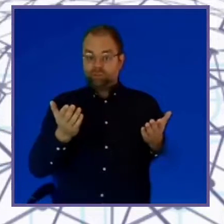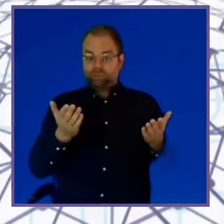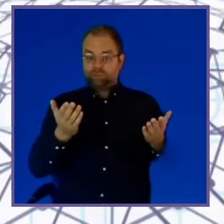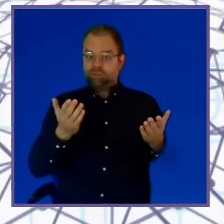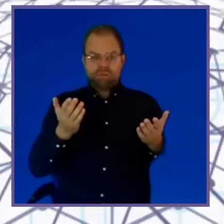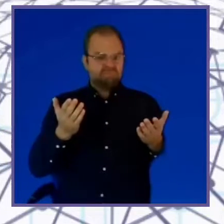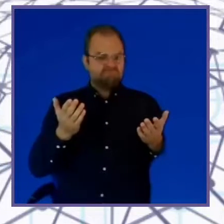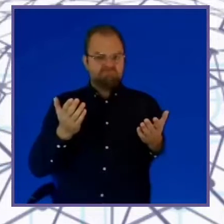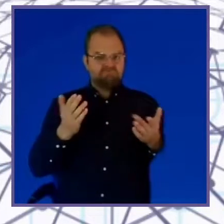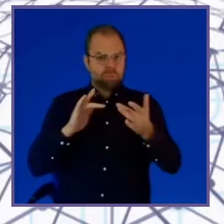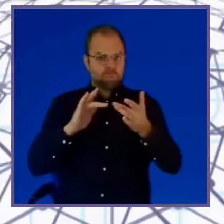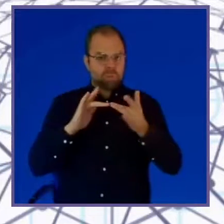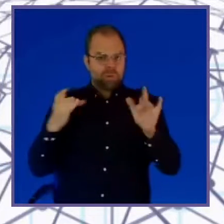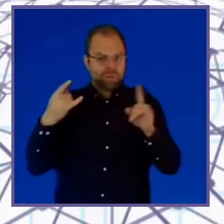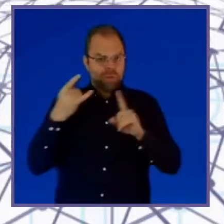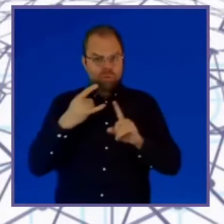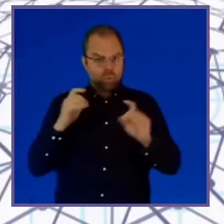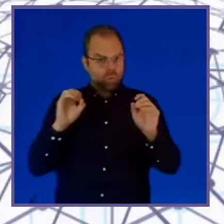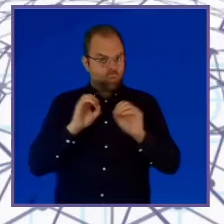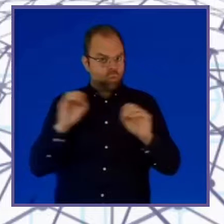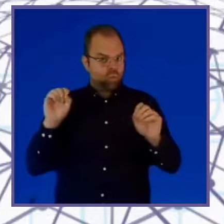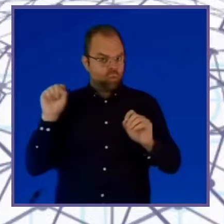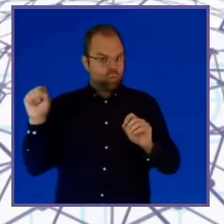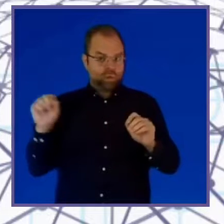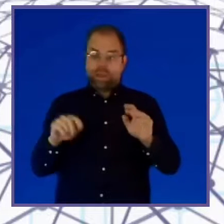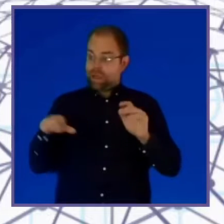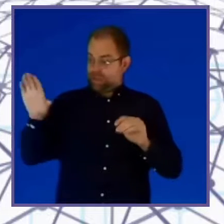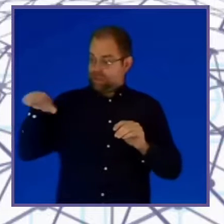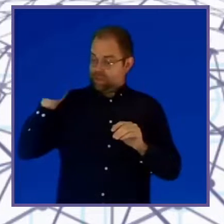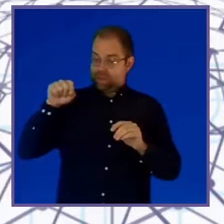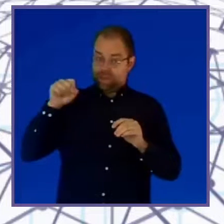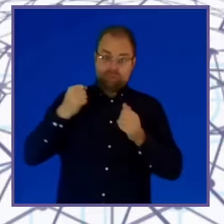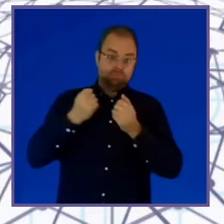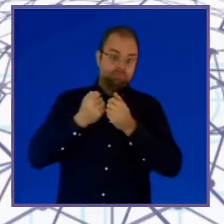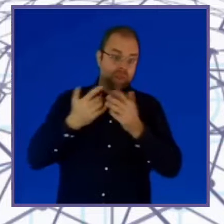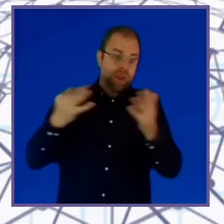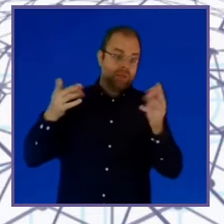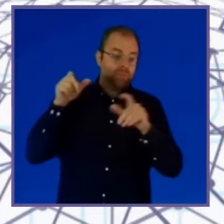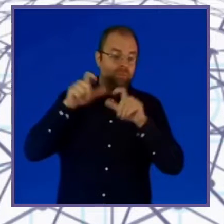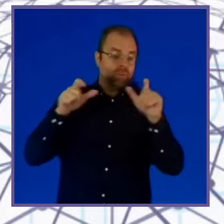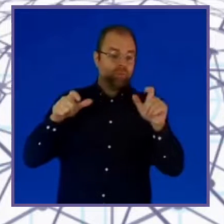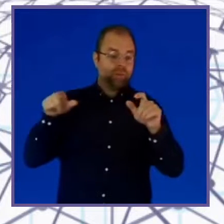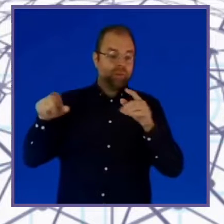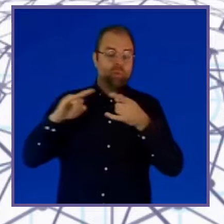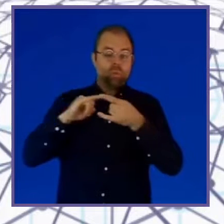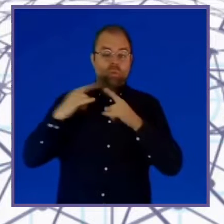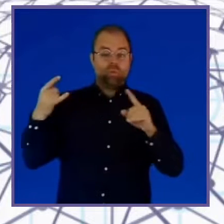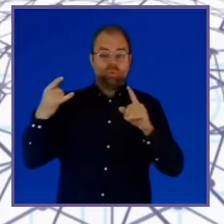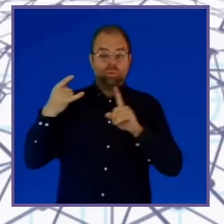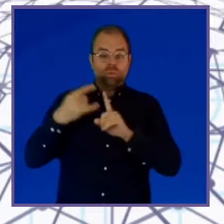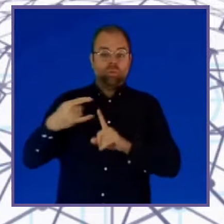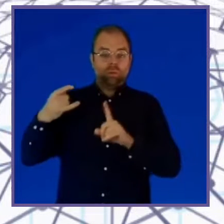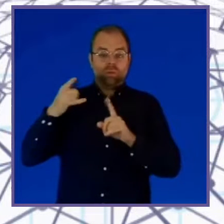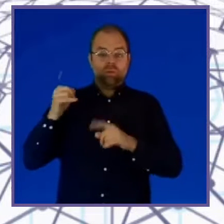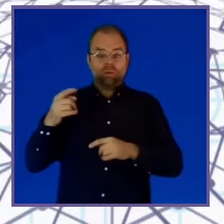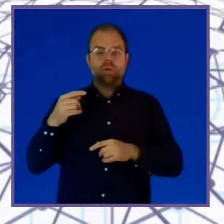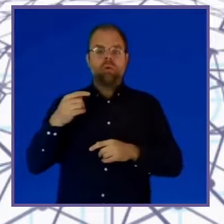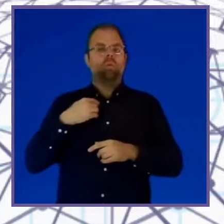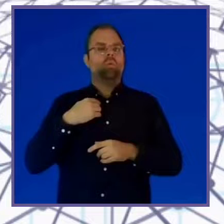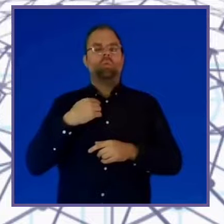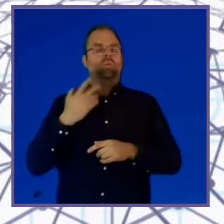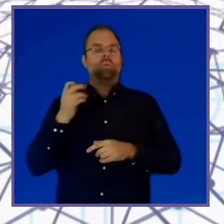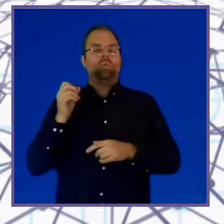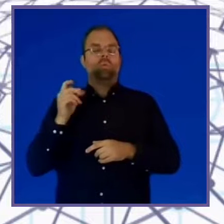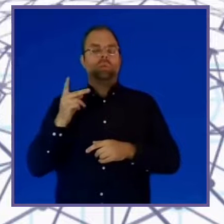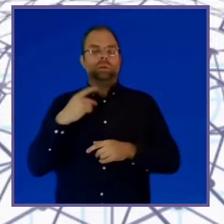as well as online. So it's a pleasure to be here today, and I want to talk